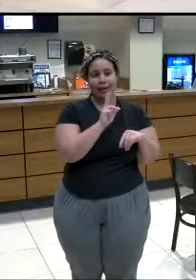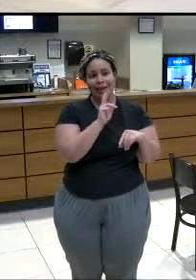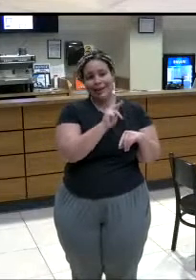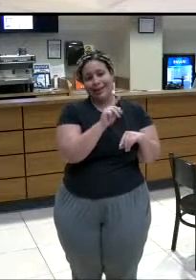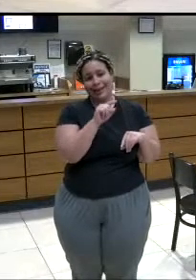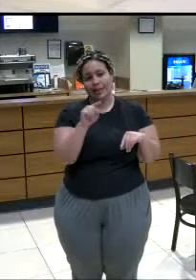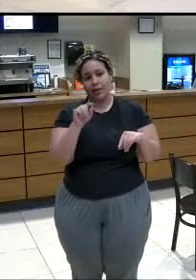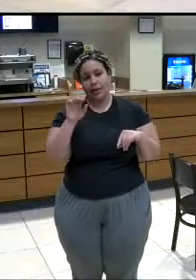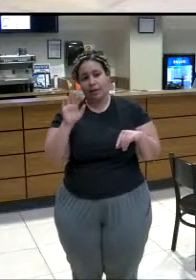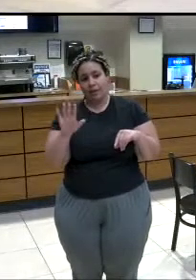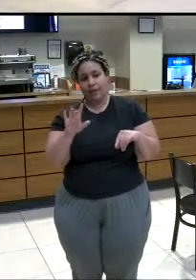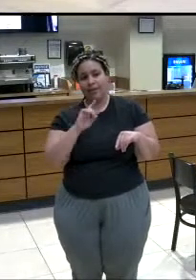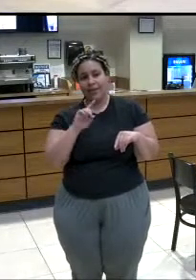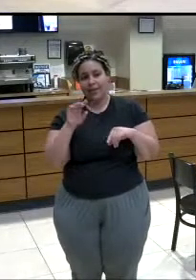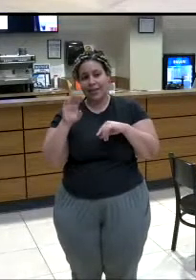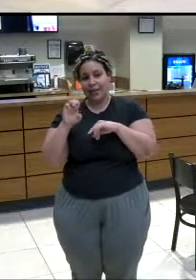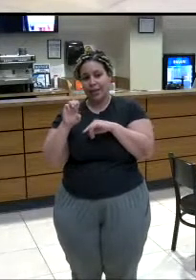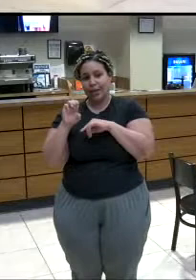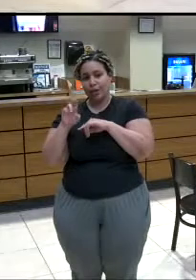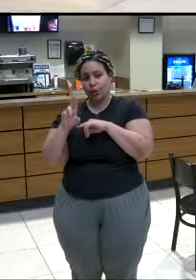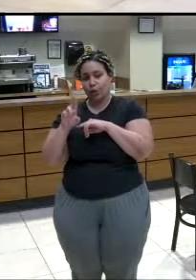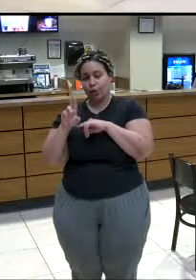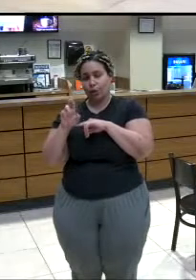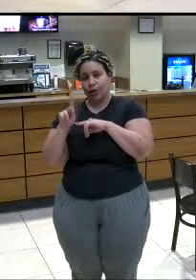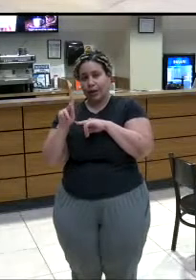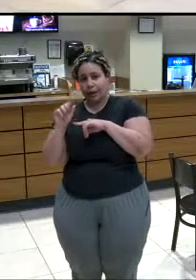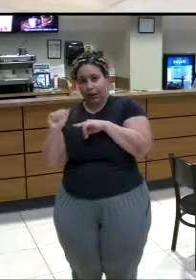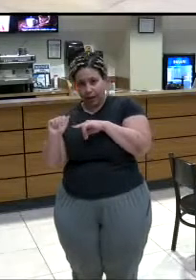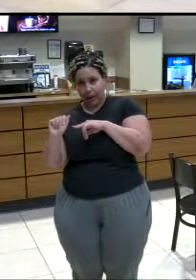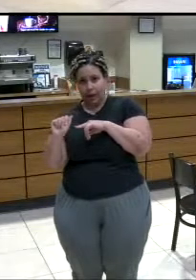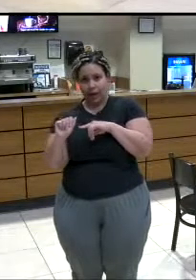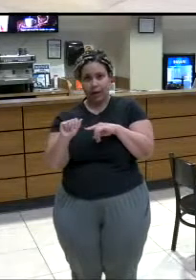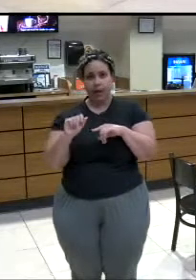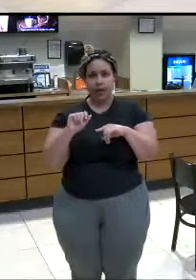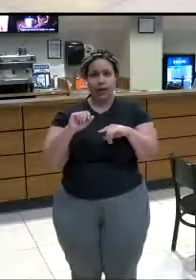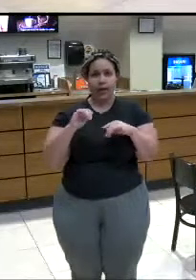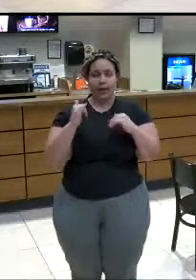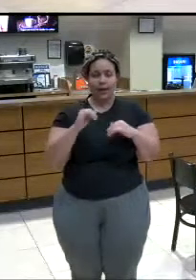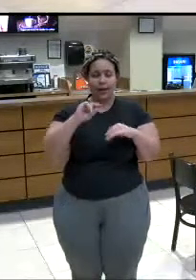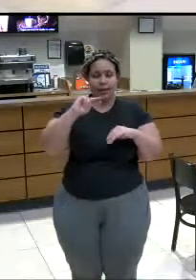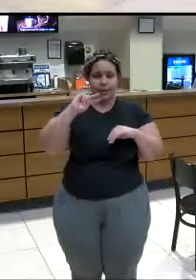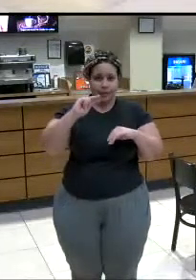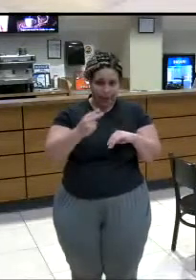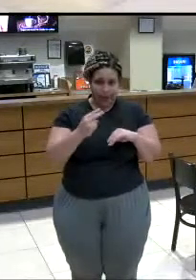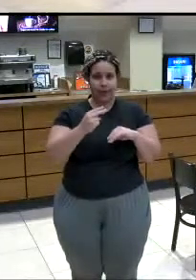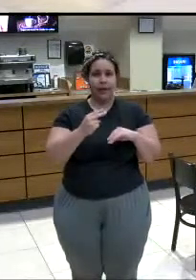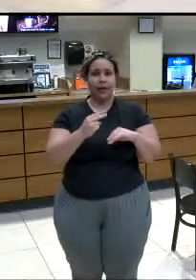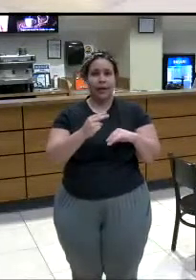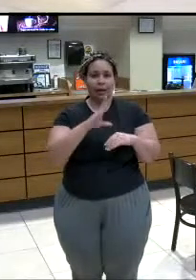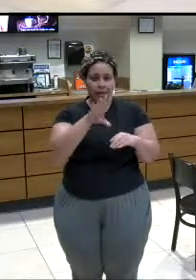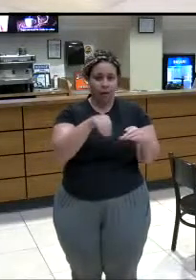is Eureka, which I think we're in our second implementation of. And